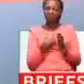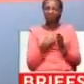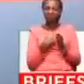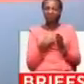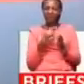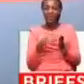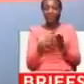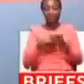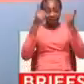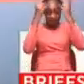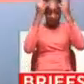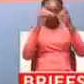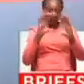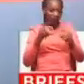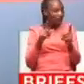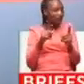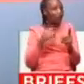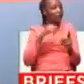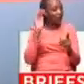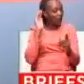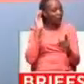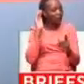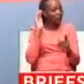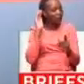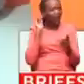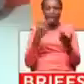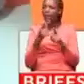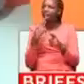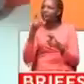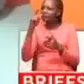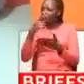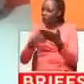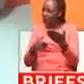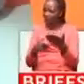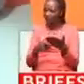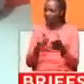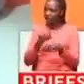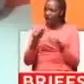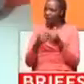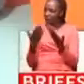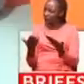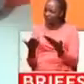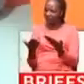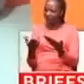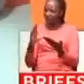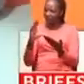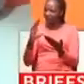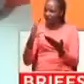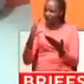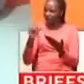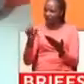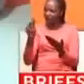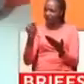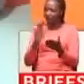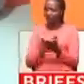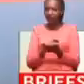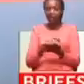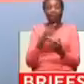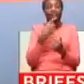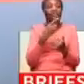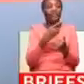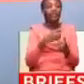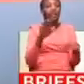just decided, okay, let me just do what these guys say and then get out of Mombasa. What did they tell you about the stuff that came out of the can? He said every one of those different